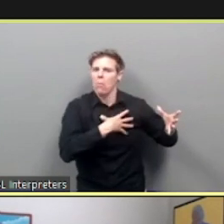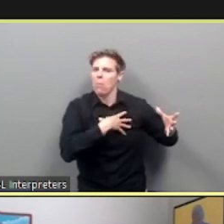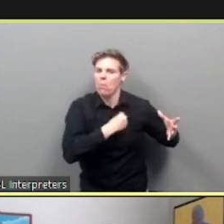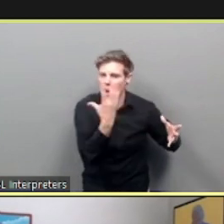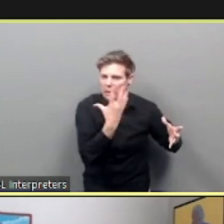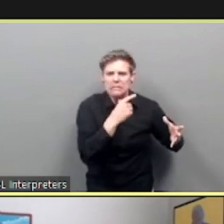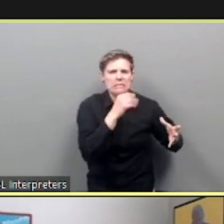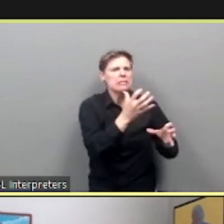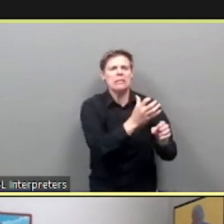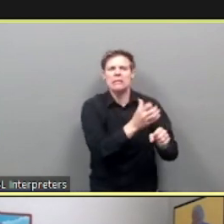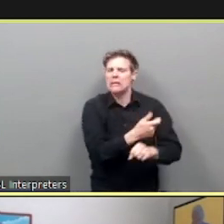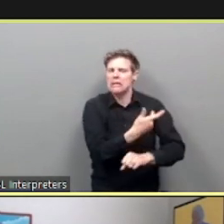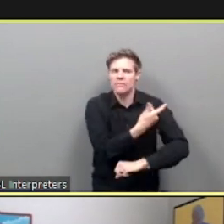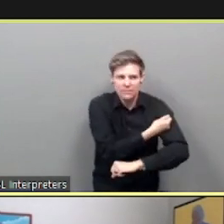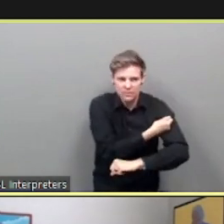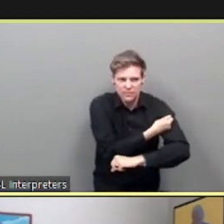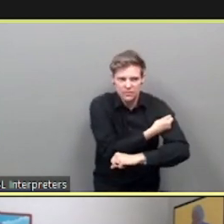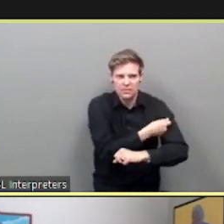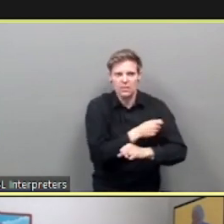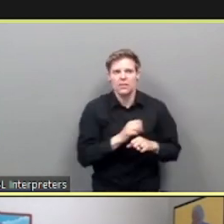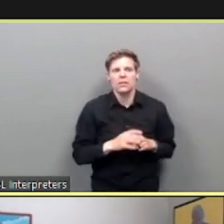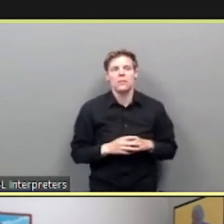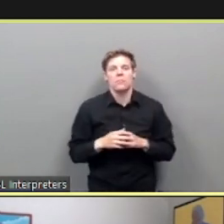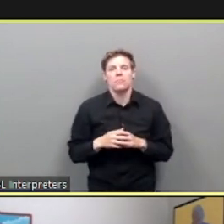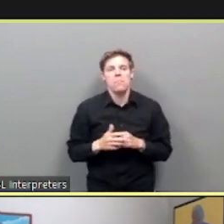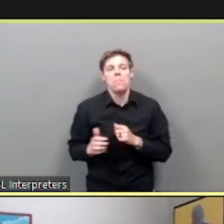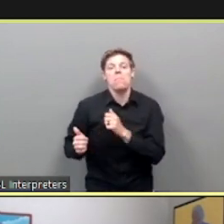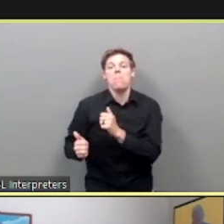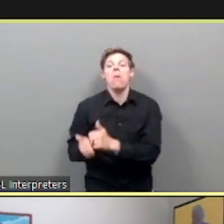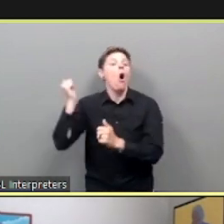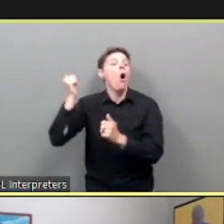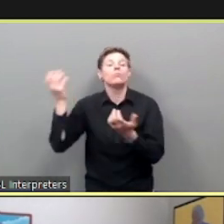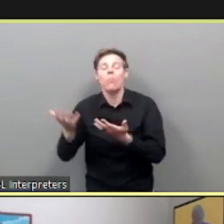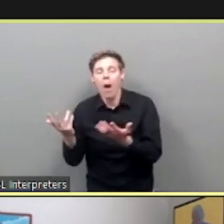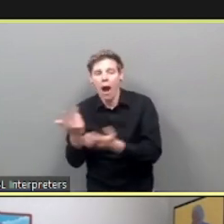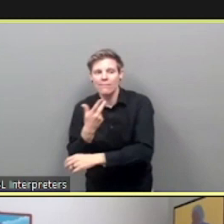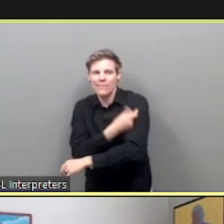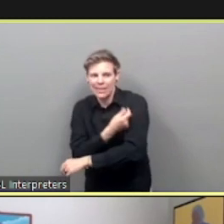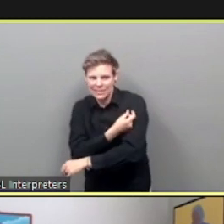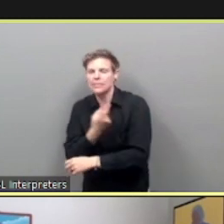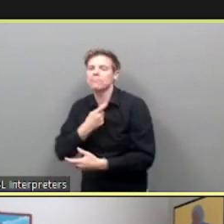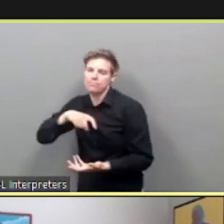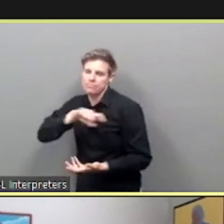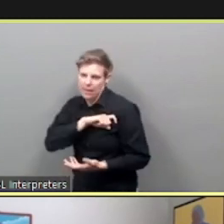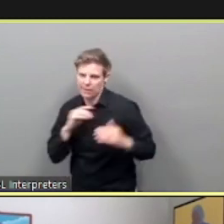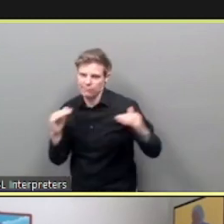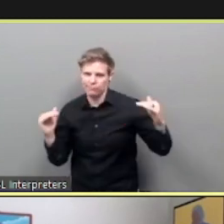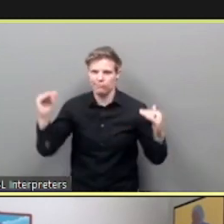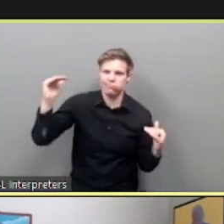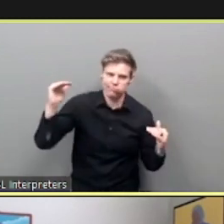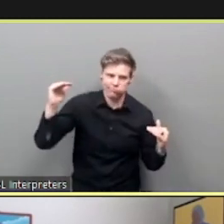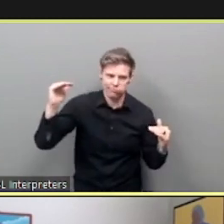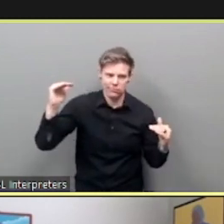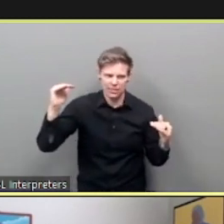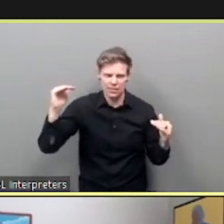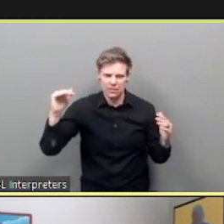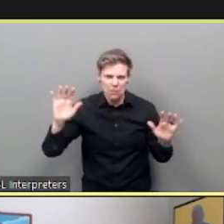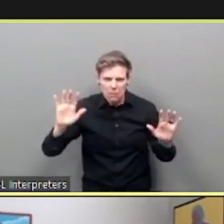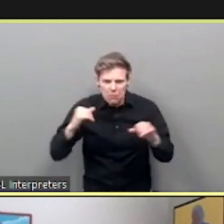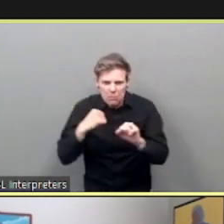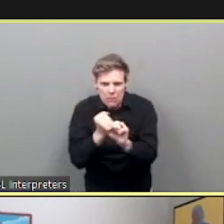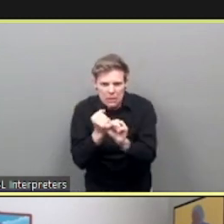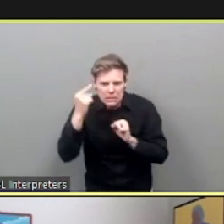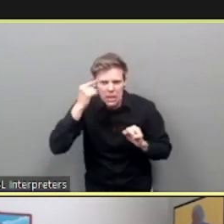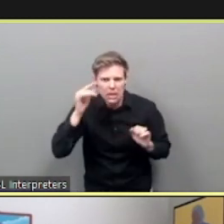this past week got vaccinated who were Hispanic. Does that make sense? Yeah, that does. Thank you. And then